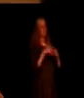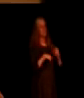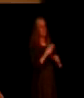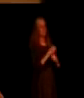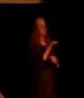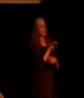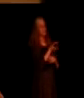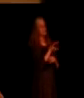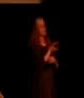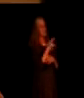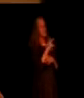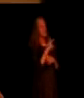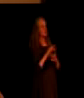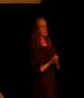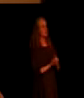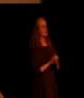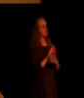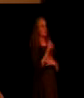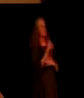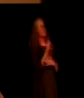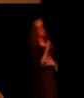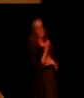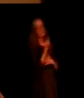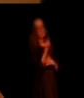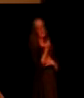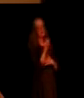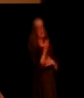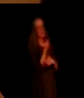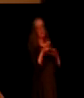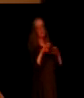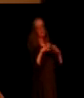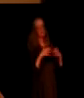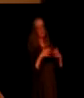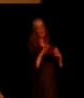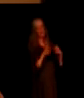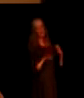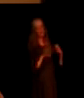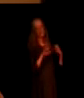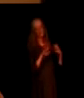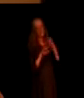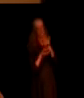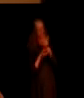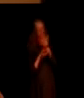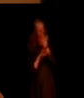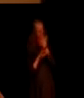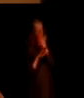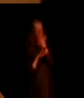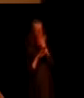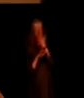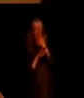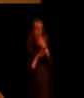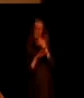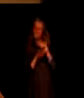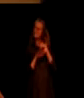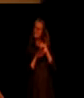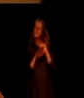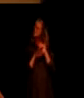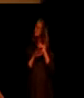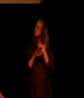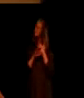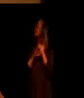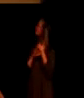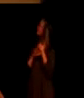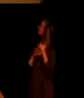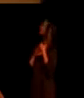1957. The data set was just, let's see here, okay. We were just